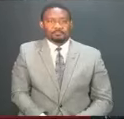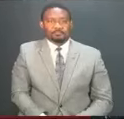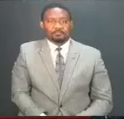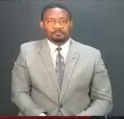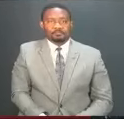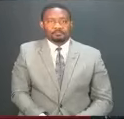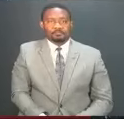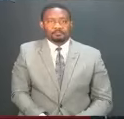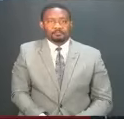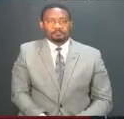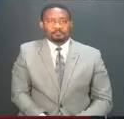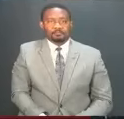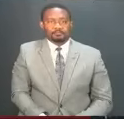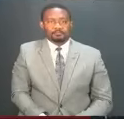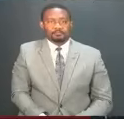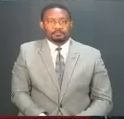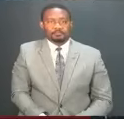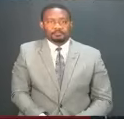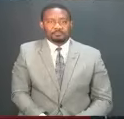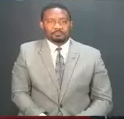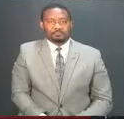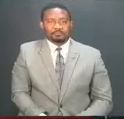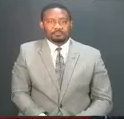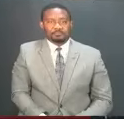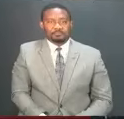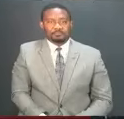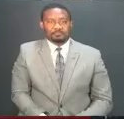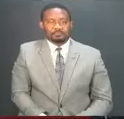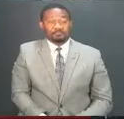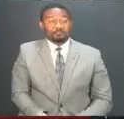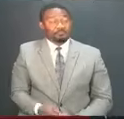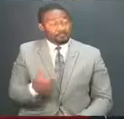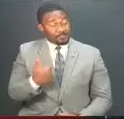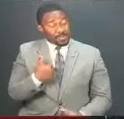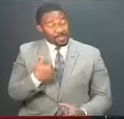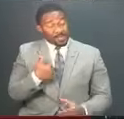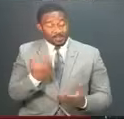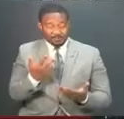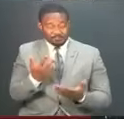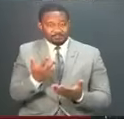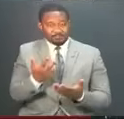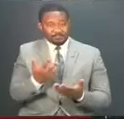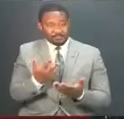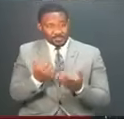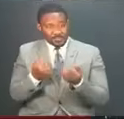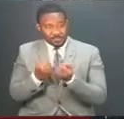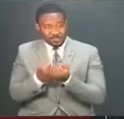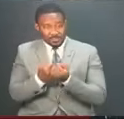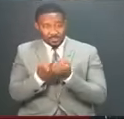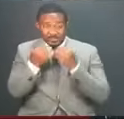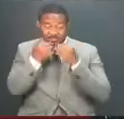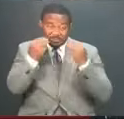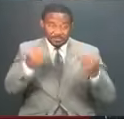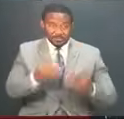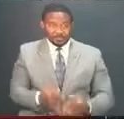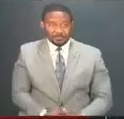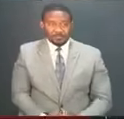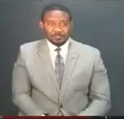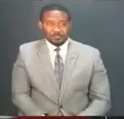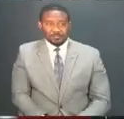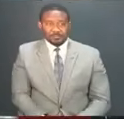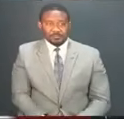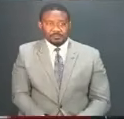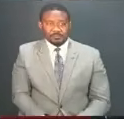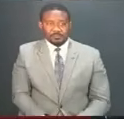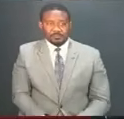Second. Why? Mr. Speaker, I rise to second the motion. Thank you. Mr. Speaker, the motion has been